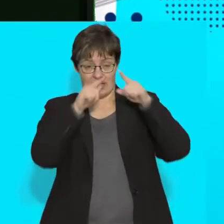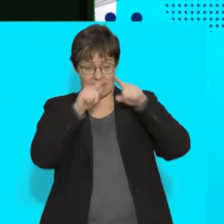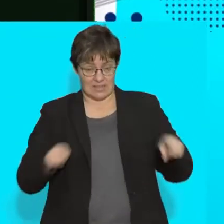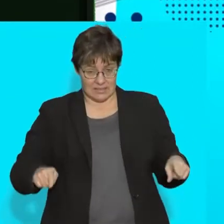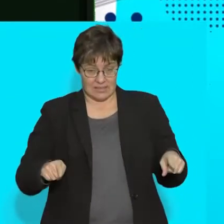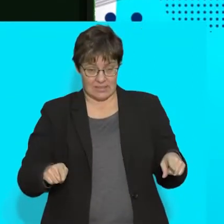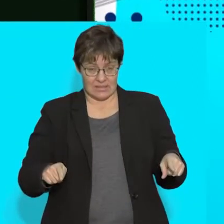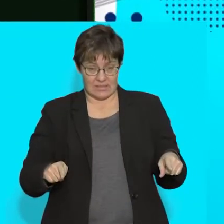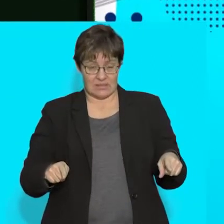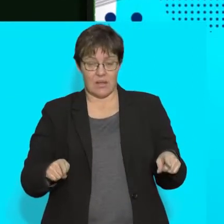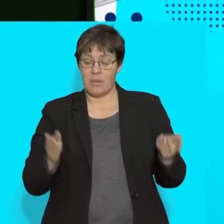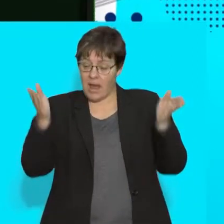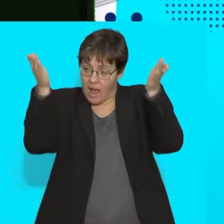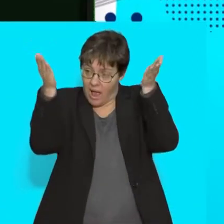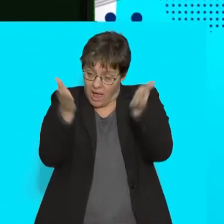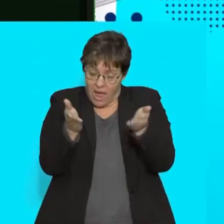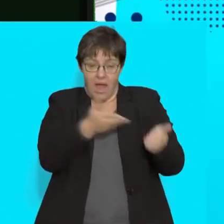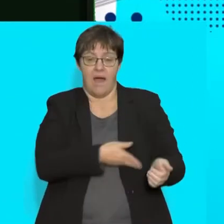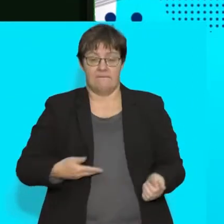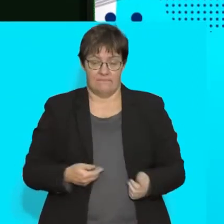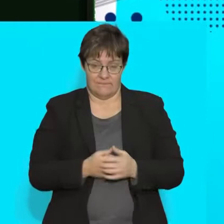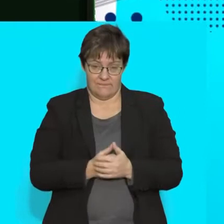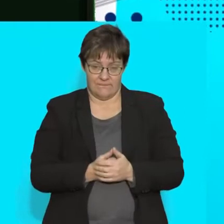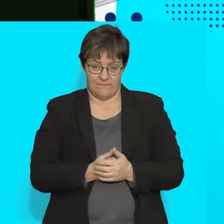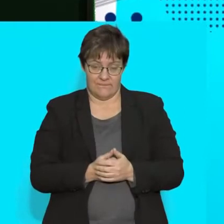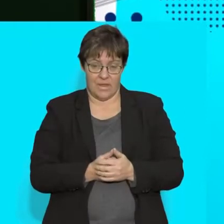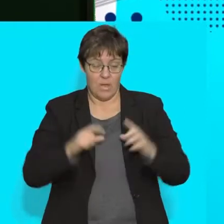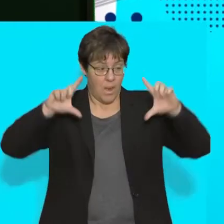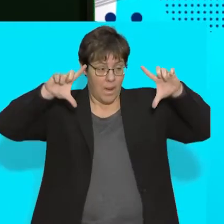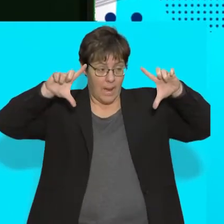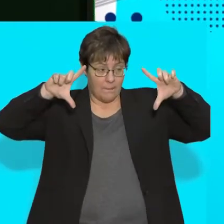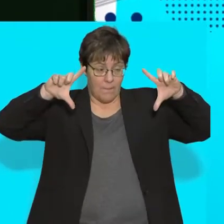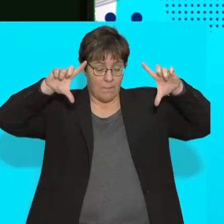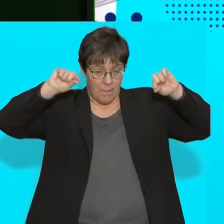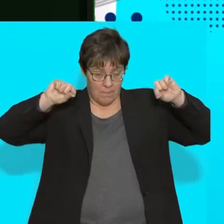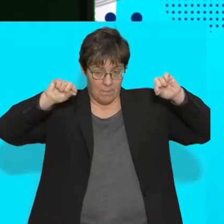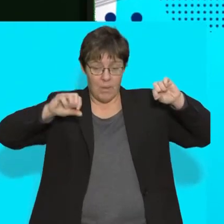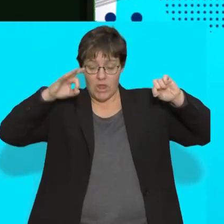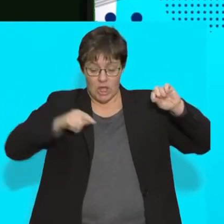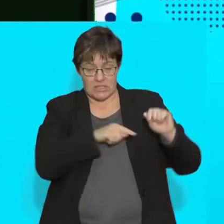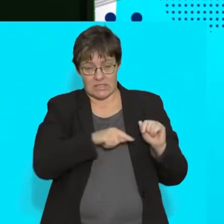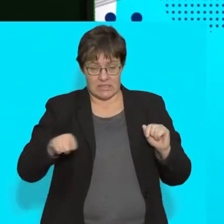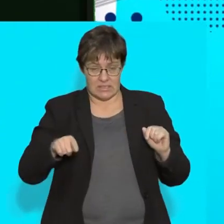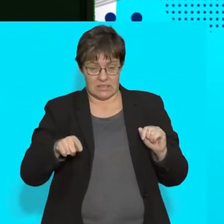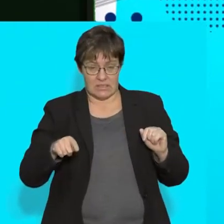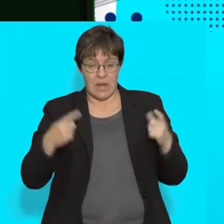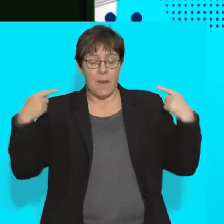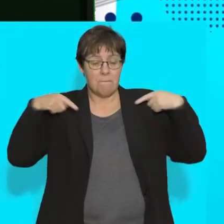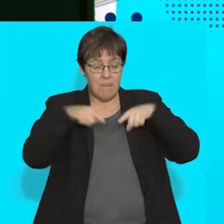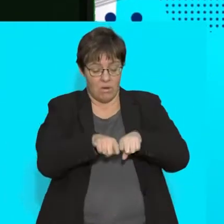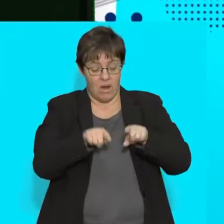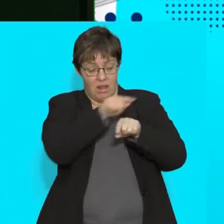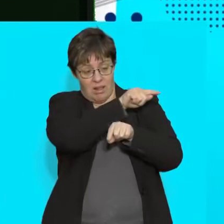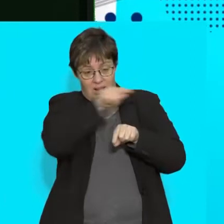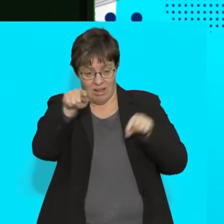the triangle, they must be bisected. When you join them where they are bisected, the third side becomes parallel